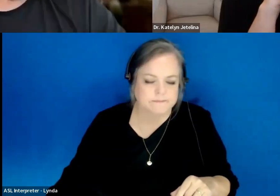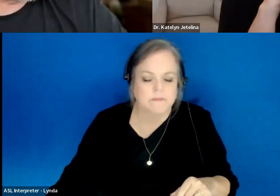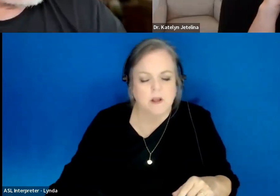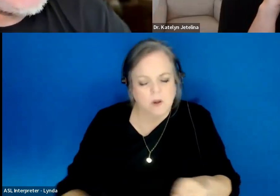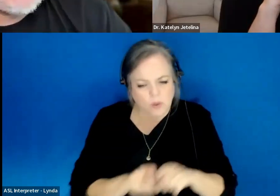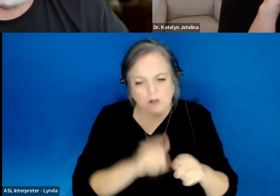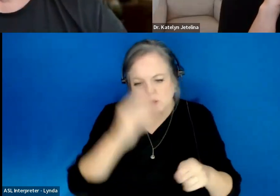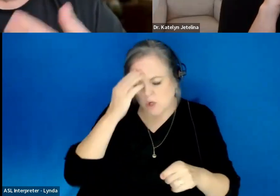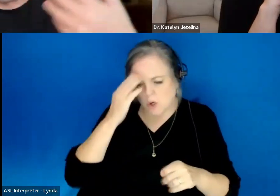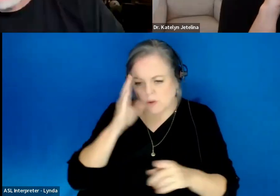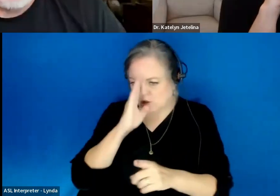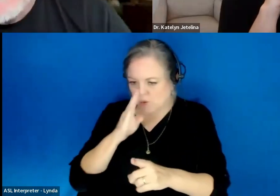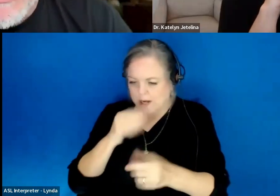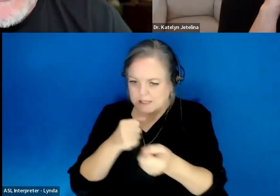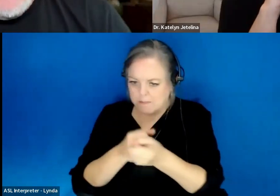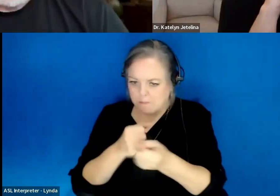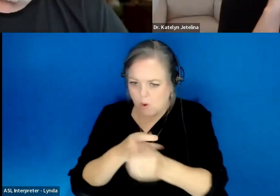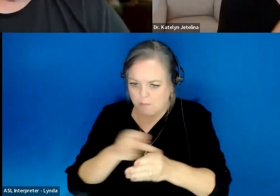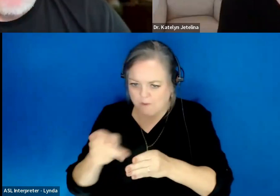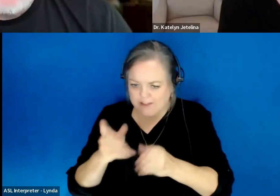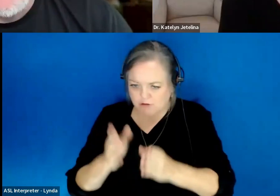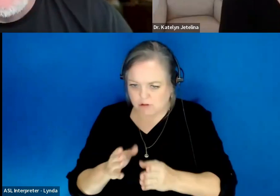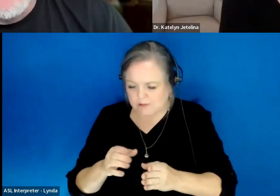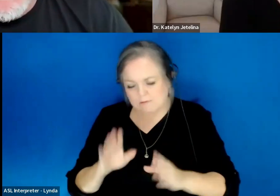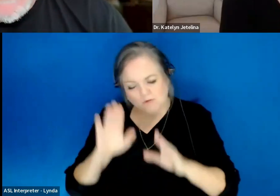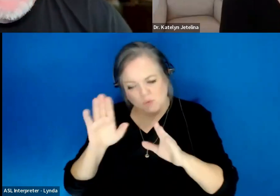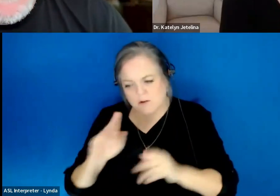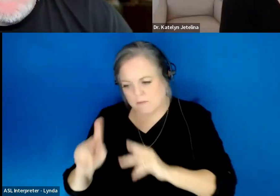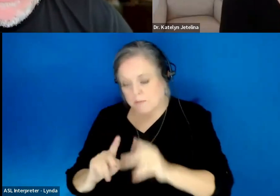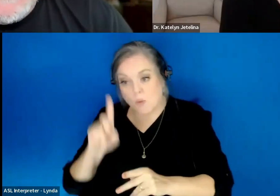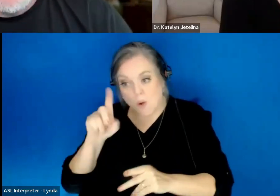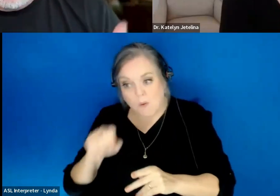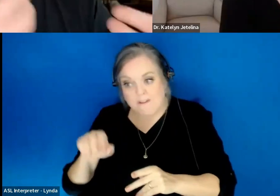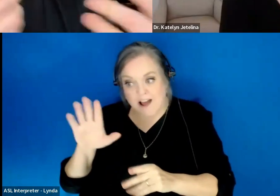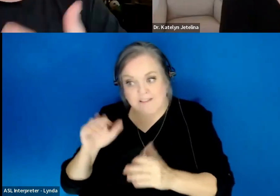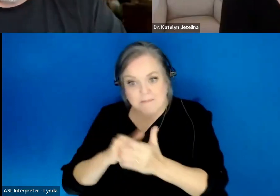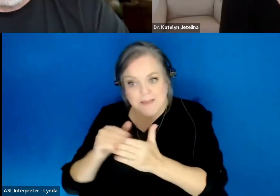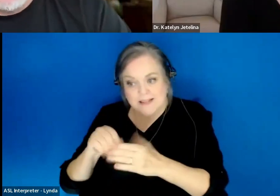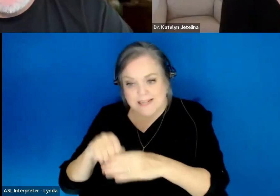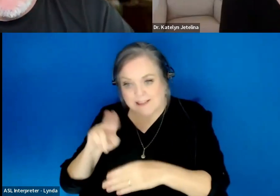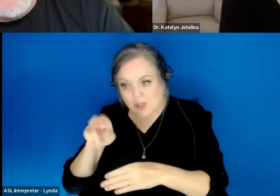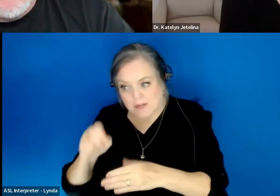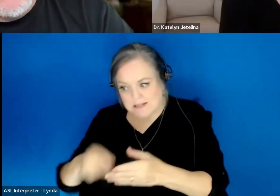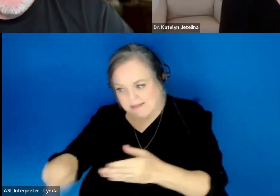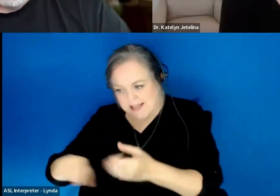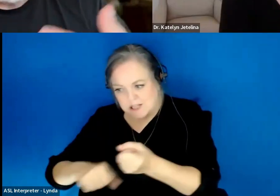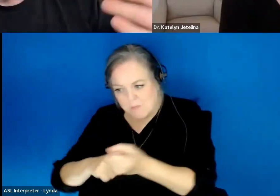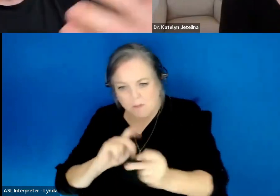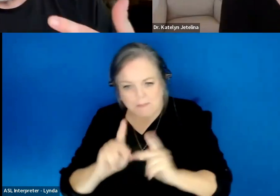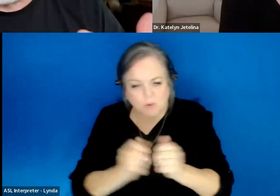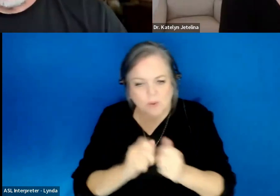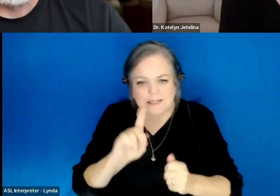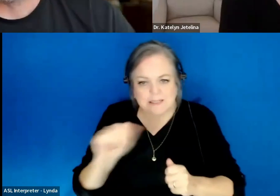who are those incredible people, 1.5 million strong in the United States, who support people with developmental disabilities,